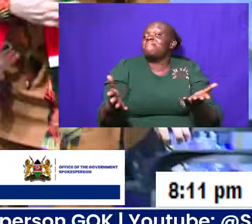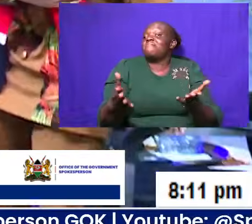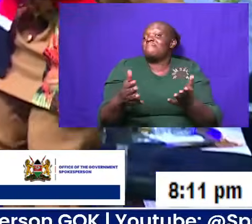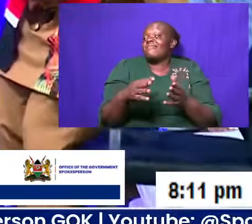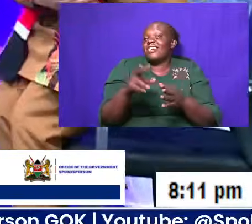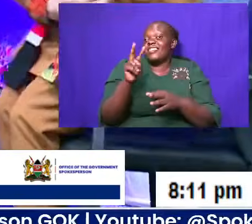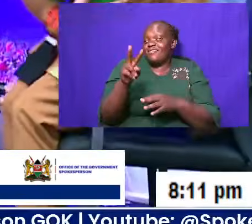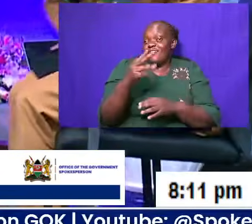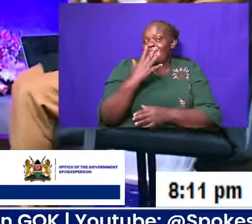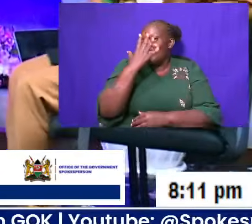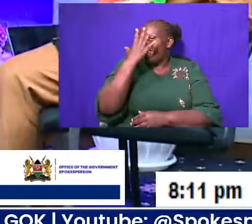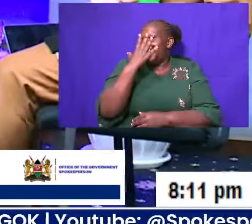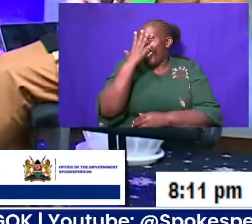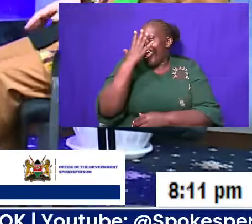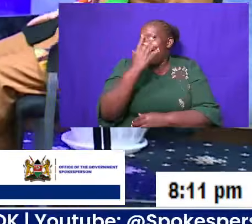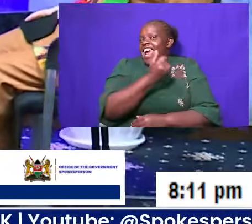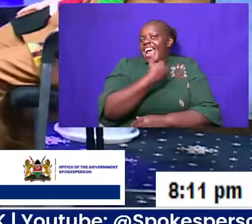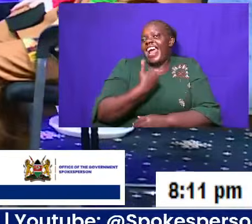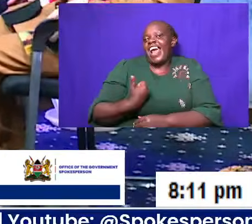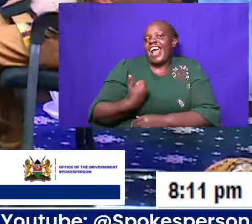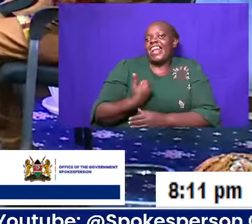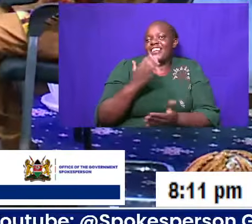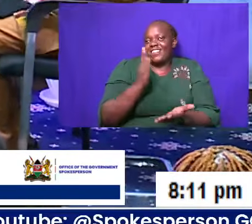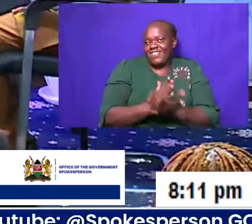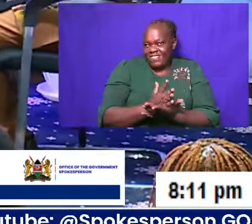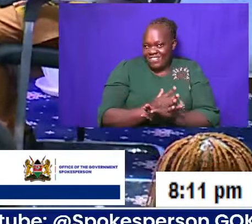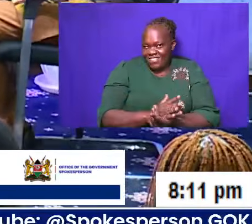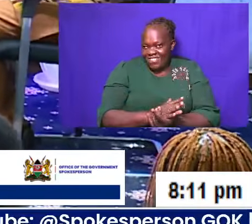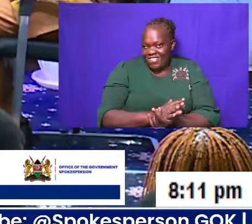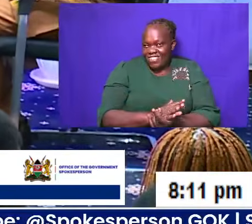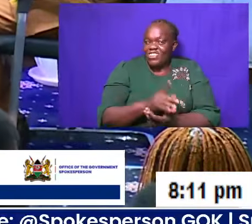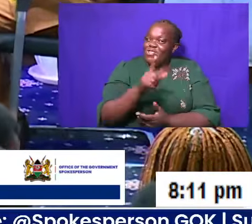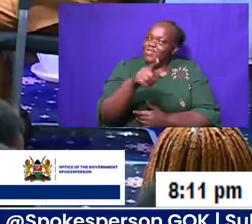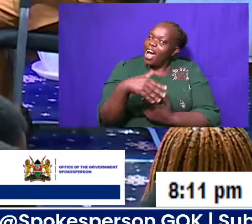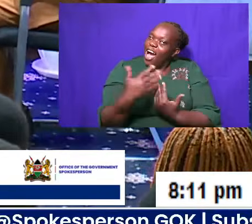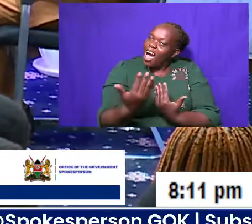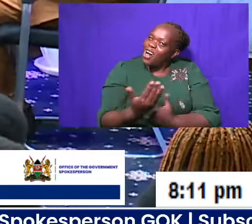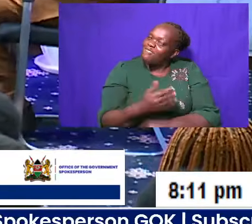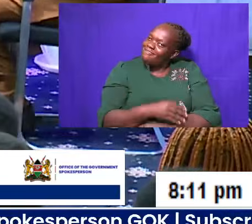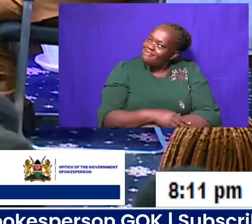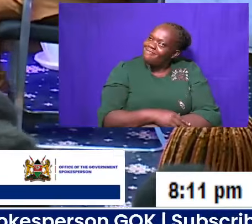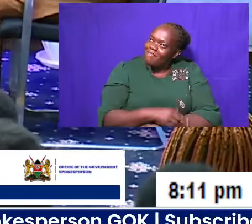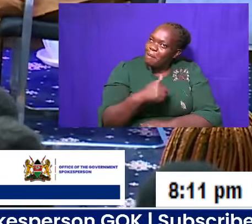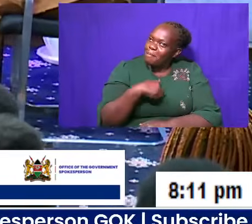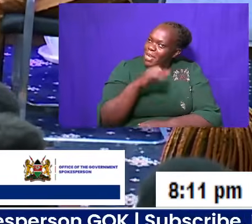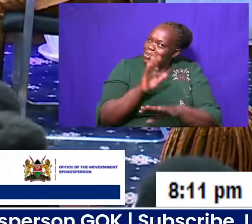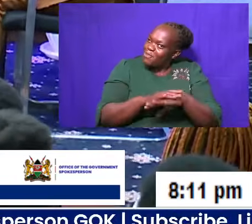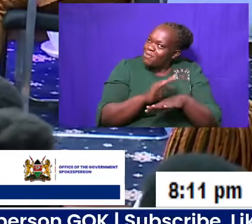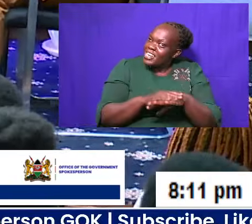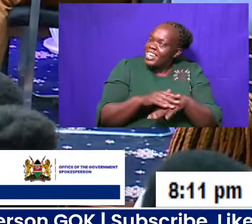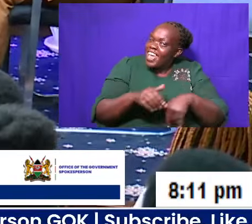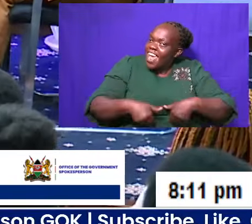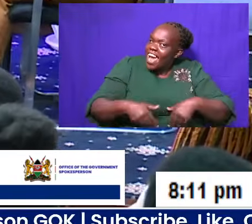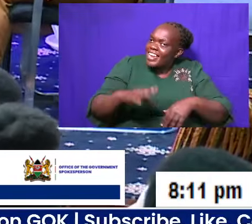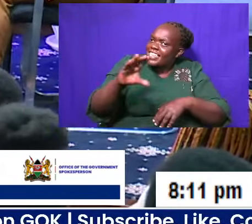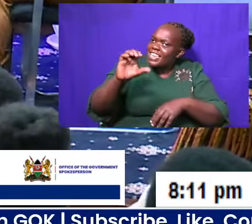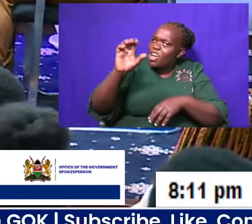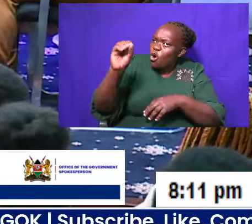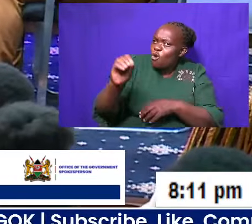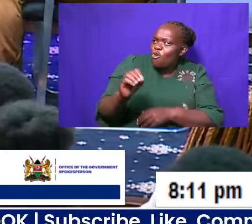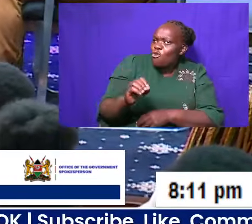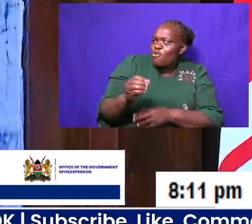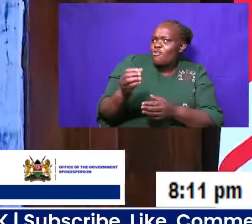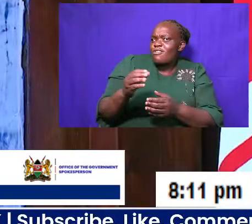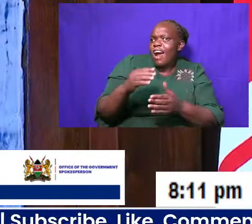You're a shy girl, How are you? I'm good. A young CEO under the age